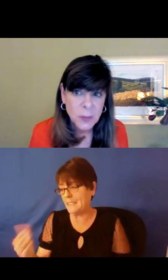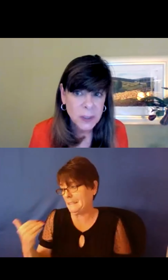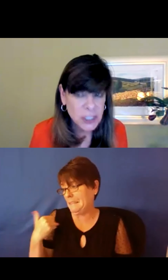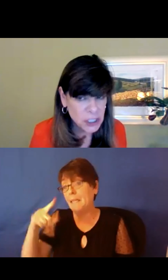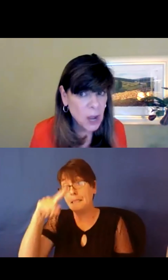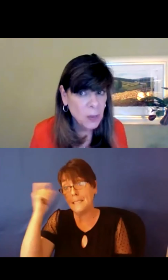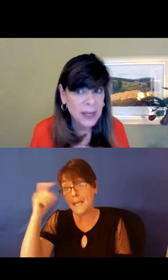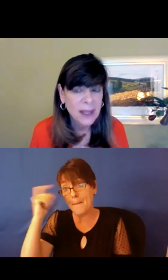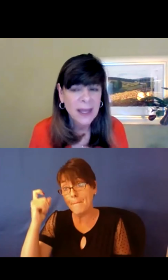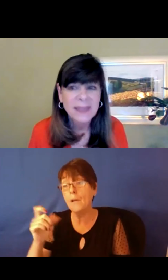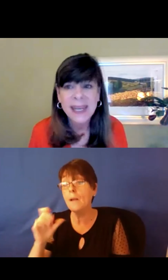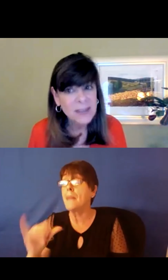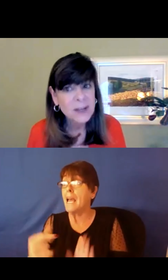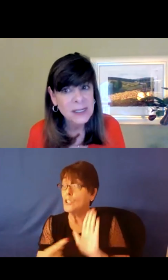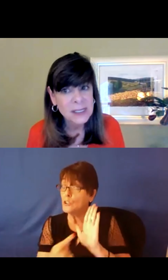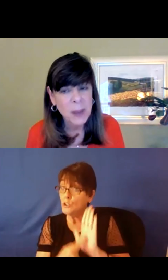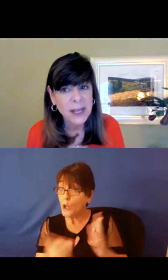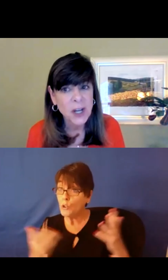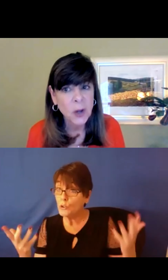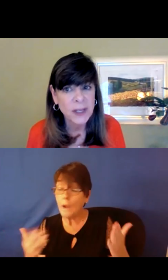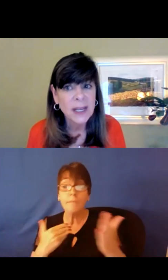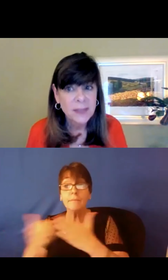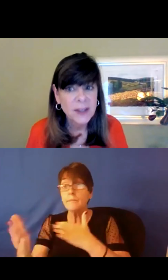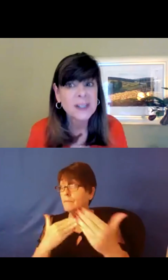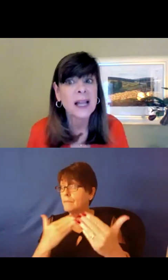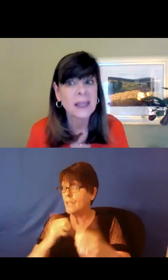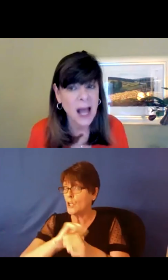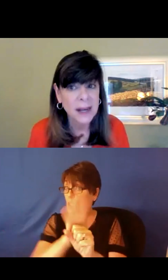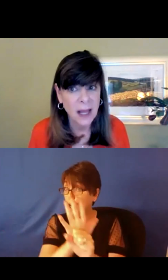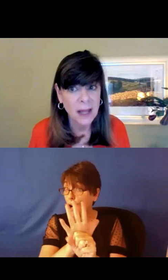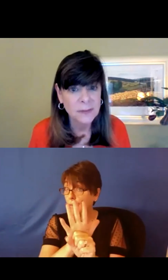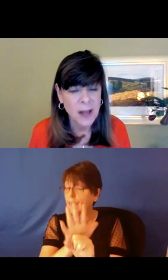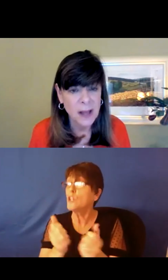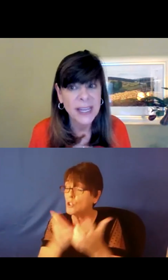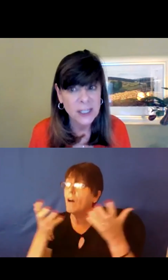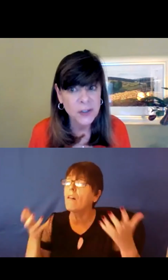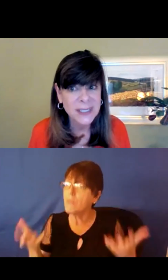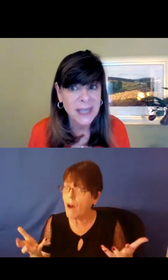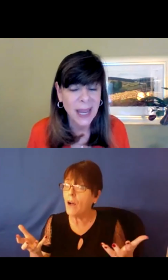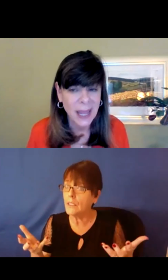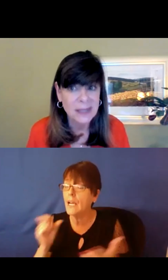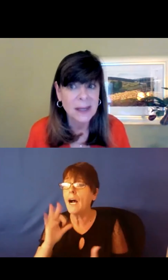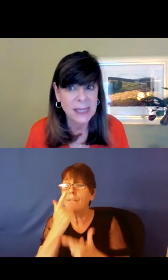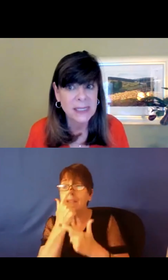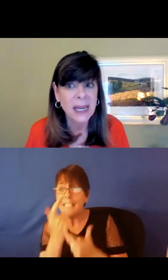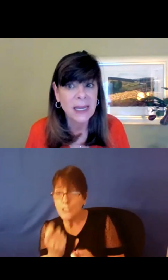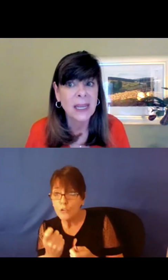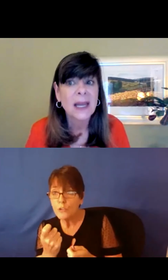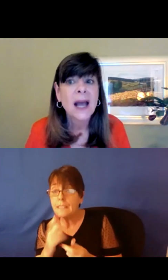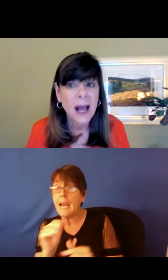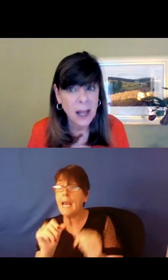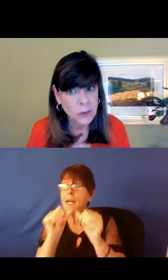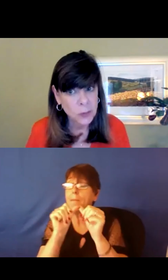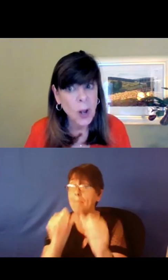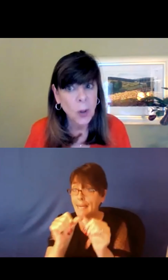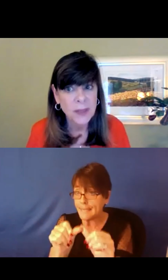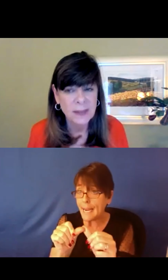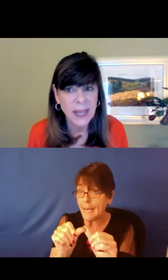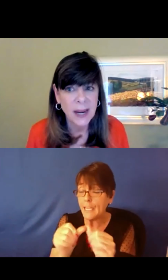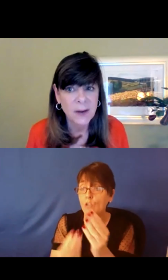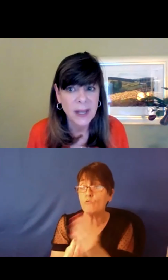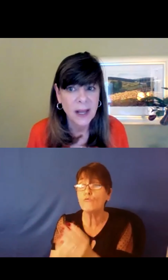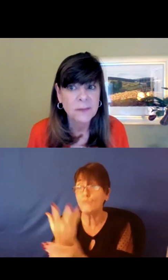summer, which is showing that even despite COVID, there is a lot of interest and maintaining